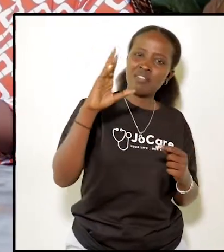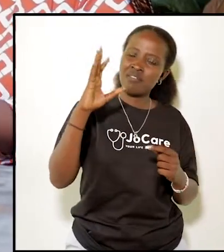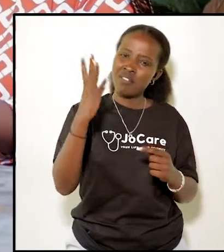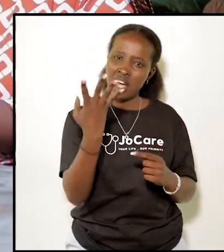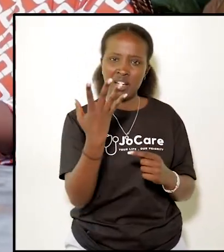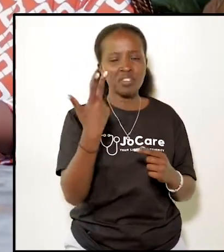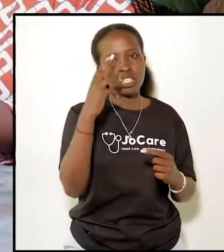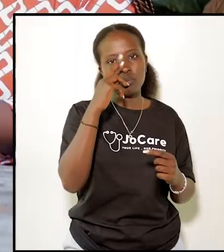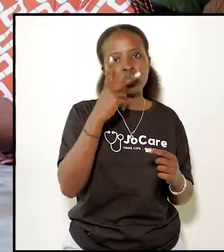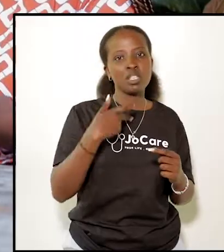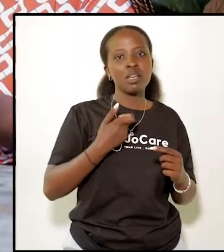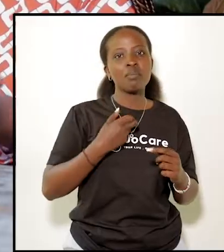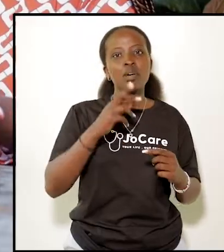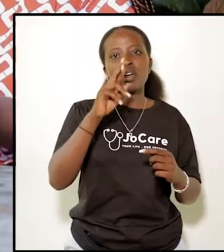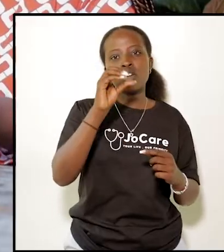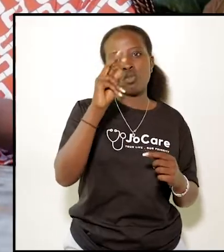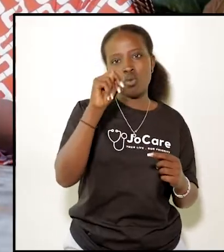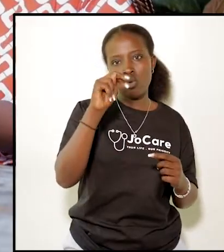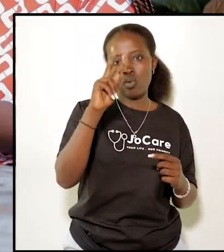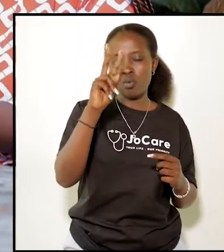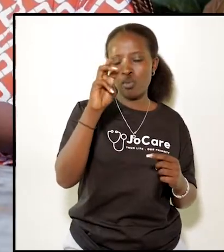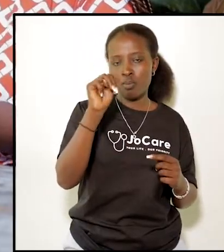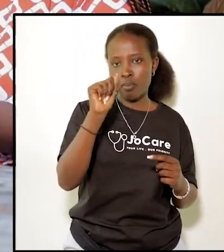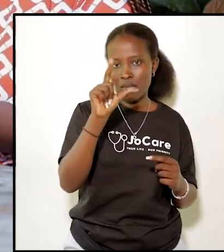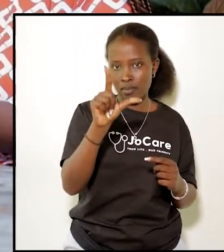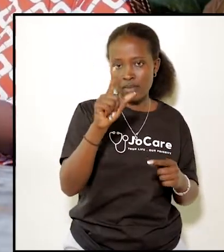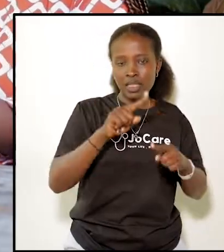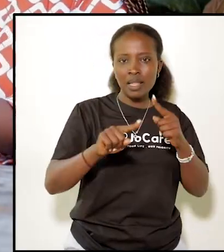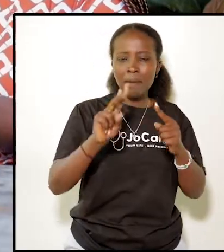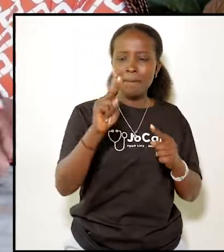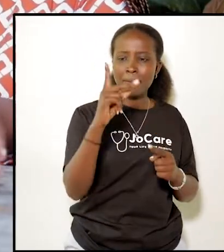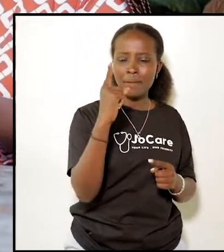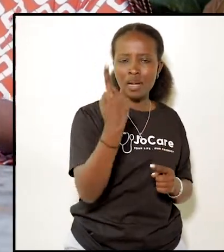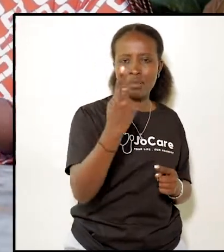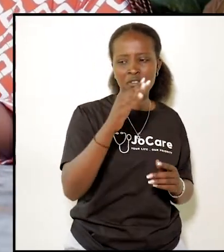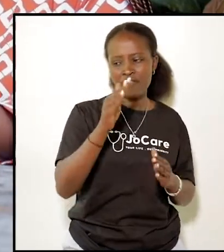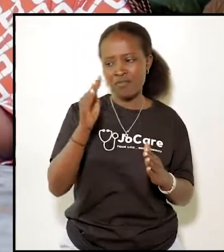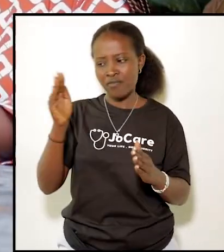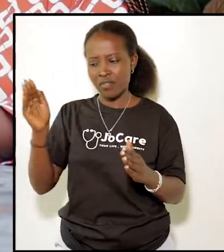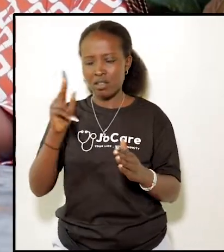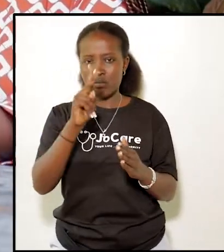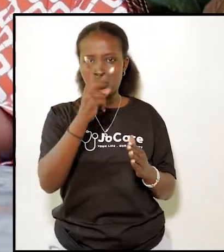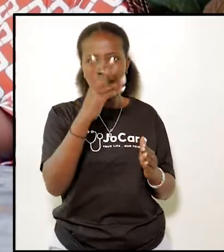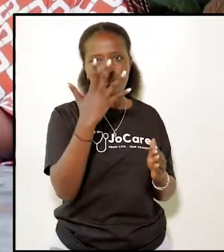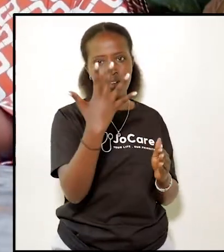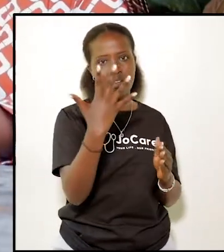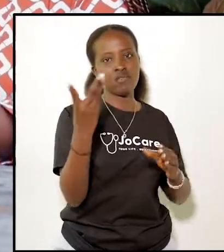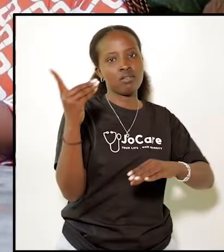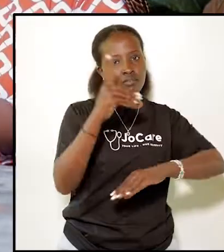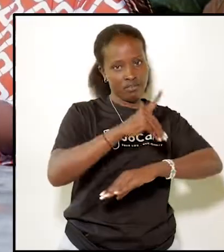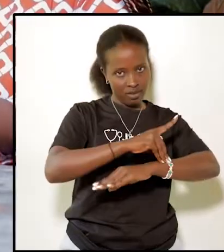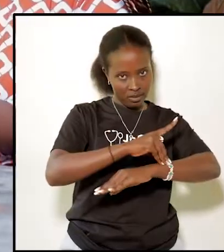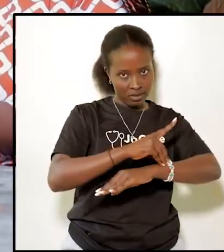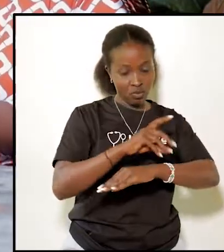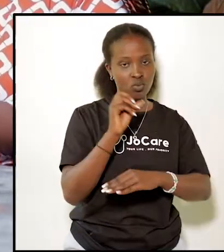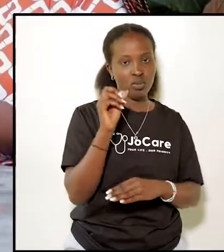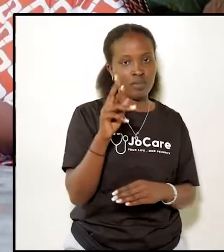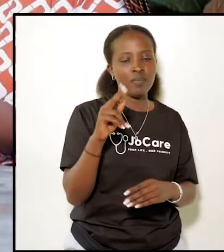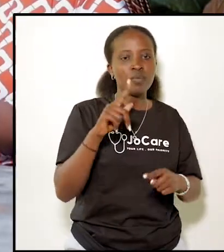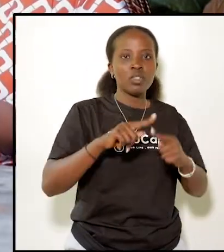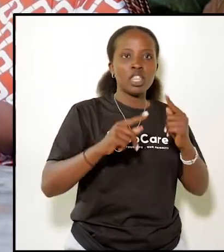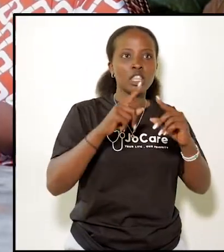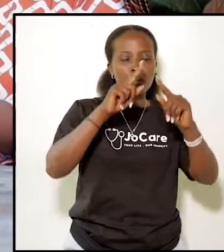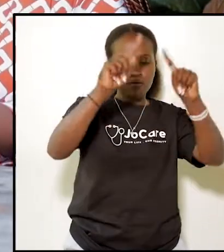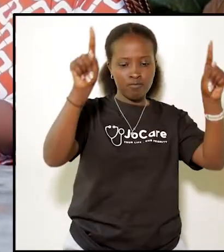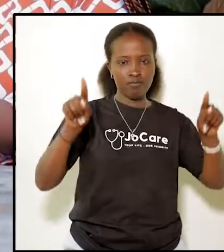35 days is normal. In some circumstances, it also extends from 21 days to 45 days. Okay. So that's a normal cycle.